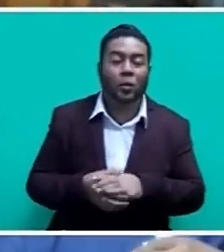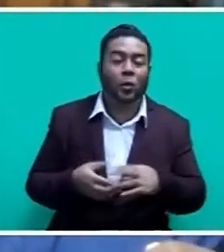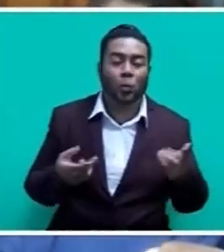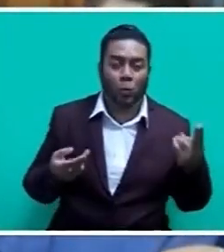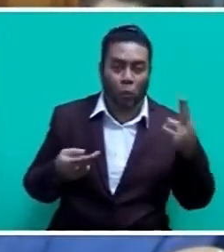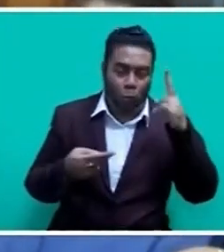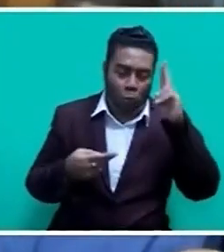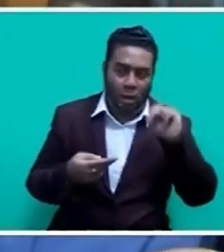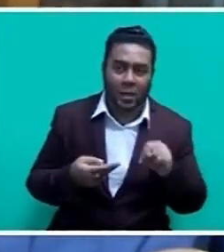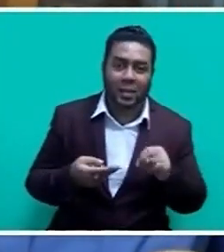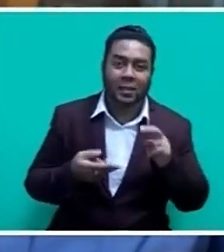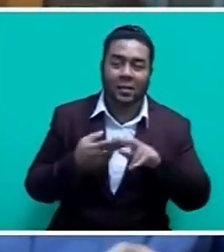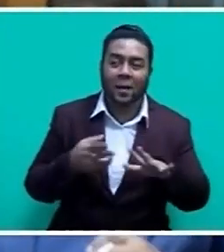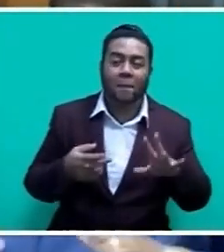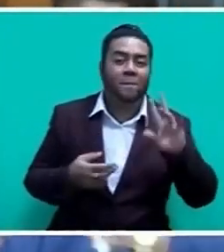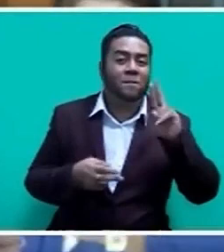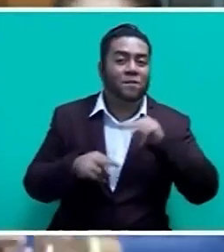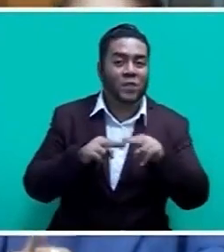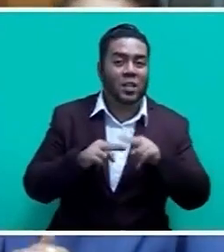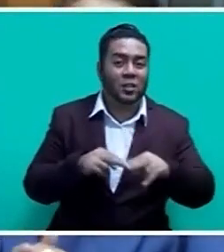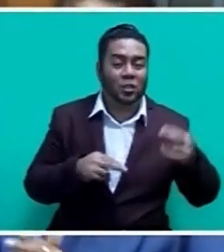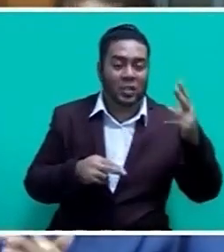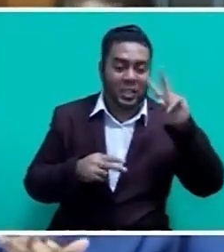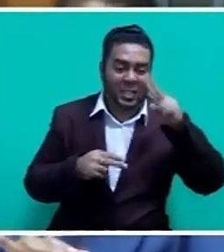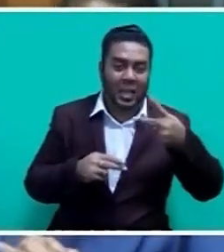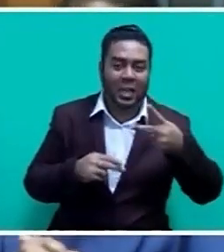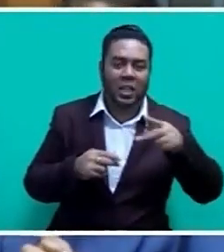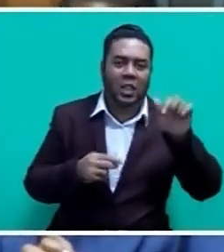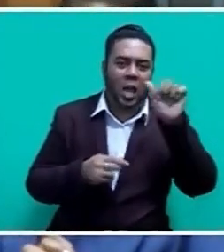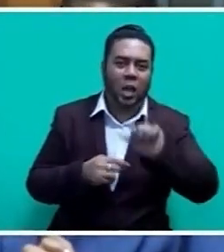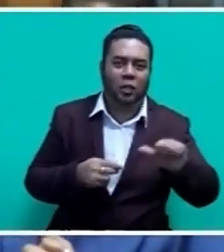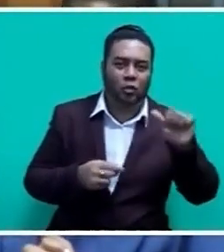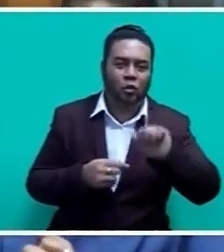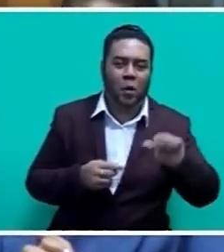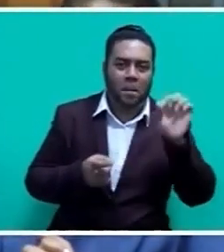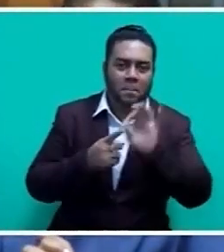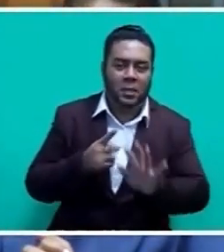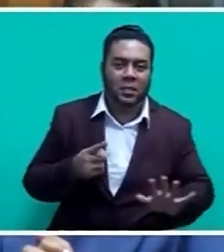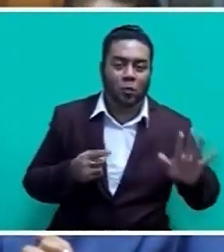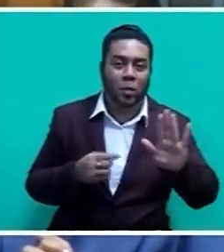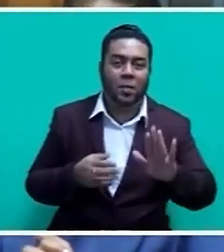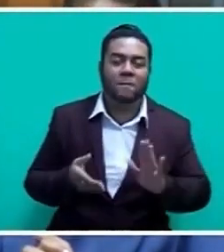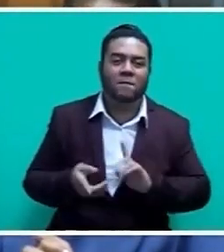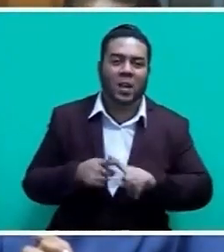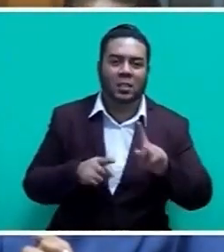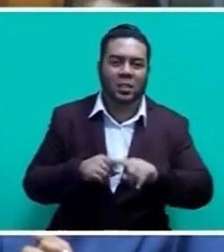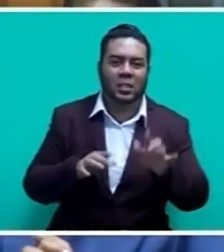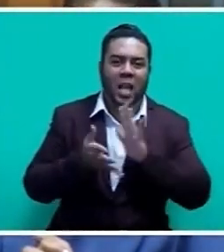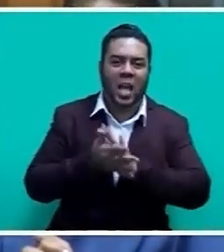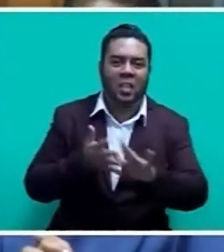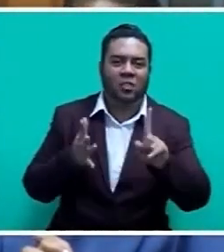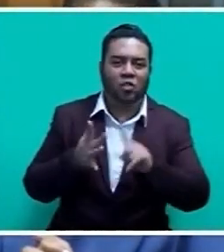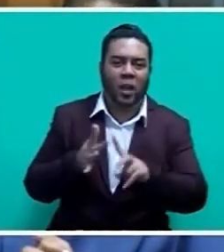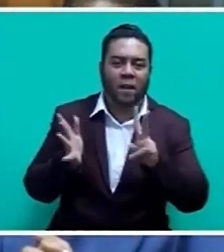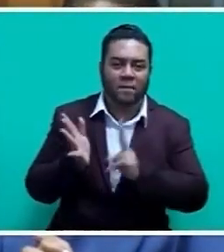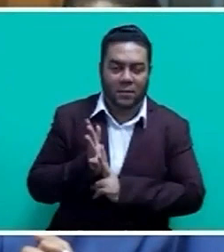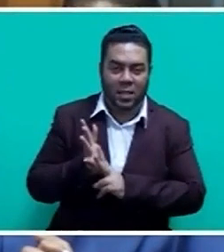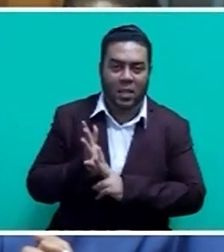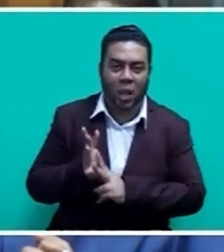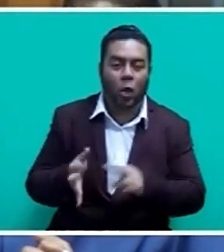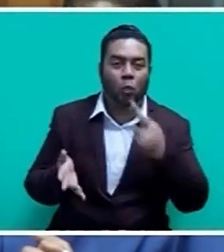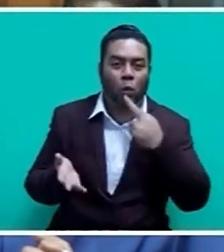UNAIDS reports, Fiji is rated second in the Asia-Pacific region with the fastest growing HIV infection and